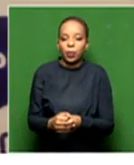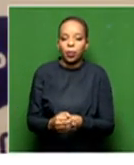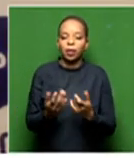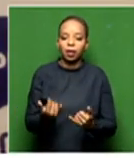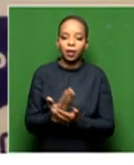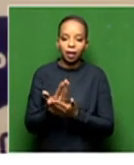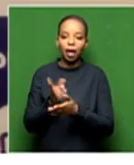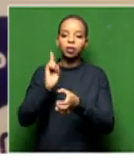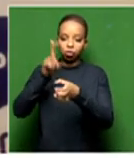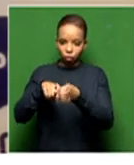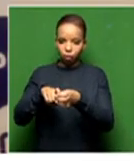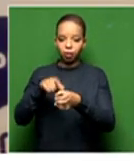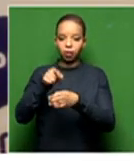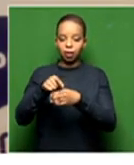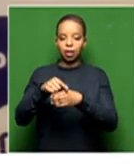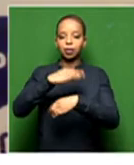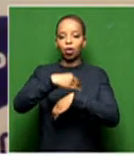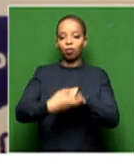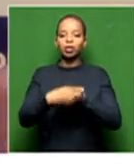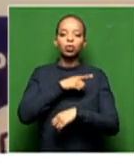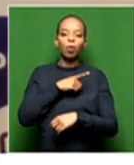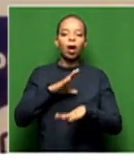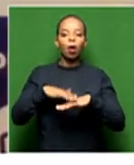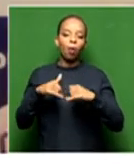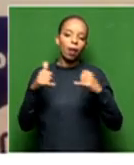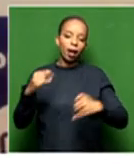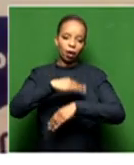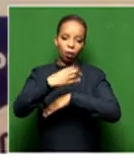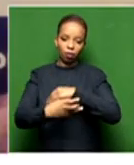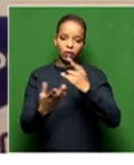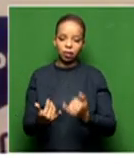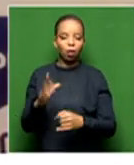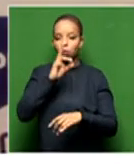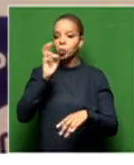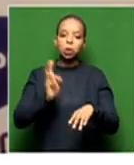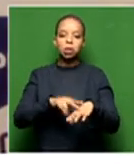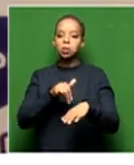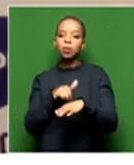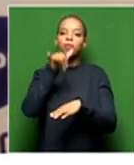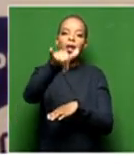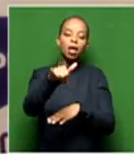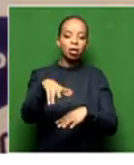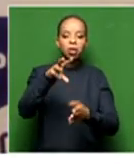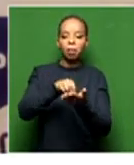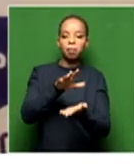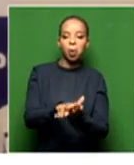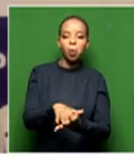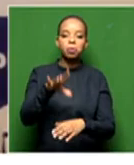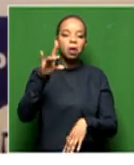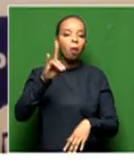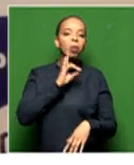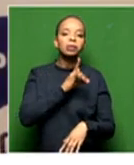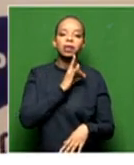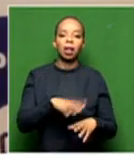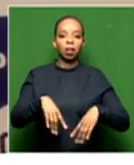to join the conference, which is an e-conference now. There's no need to fly. There's no need to book a hotel. Obviously, there's